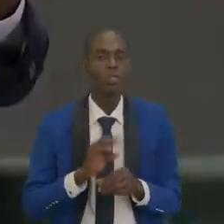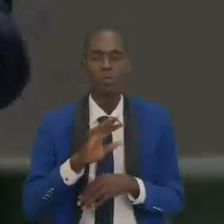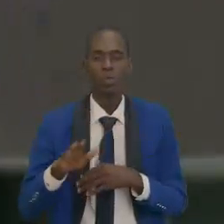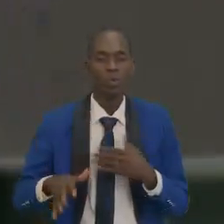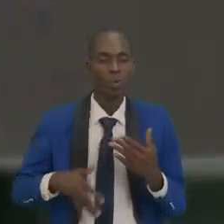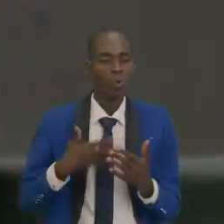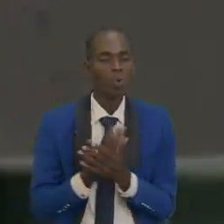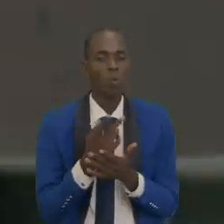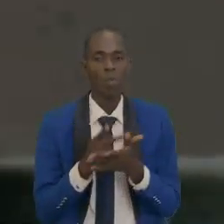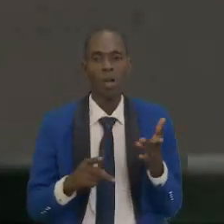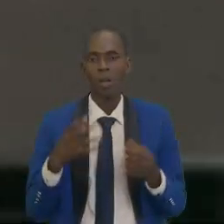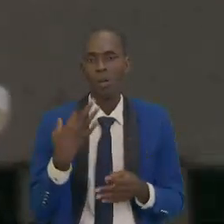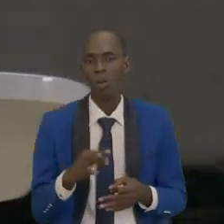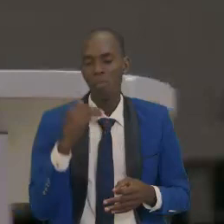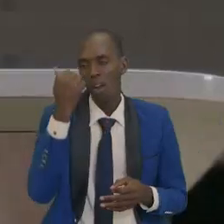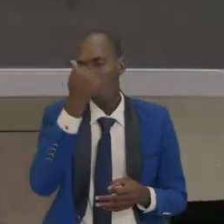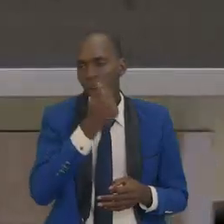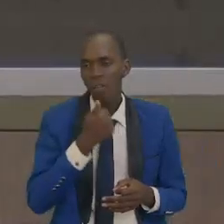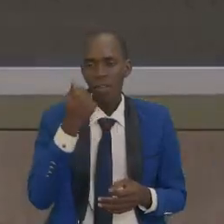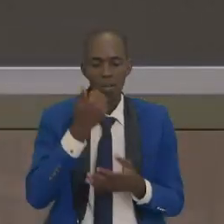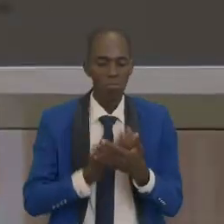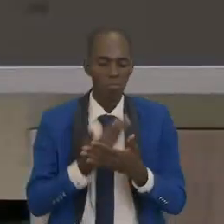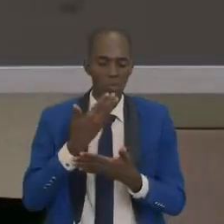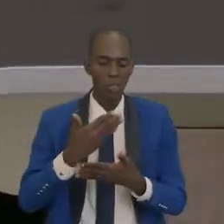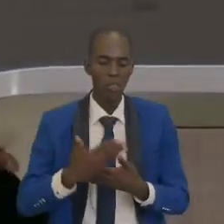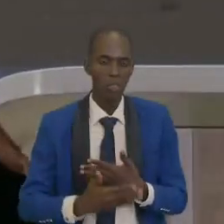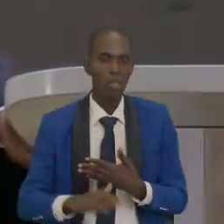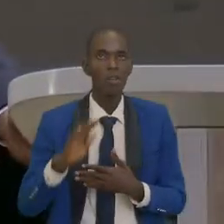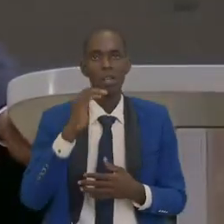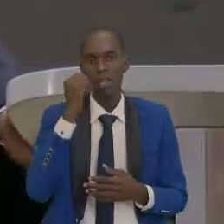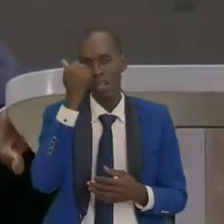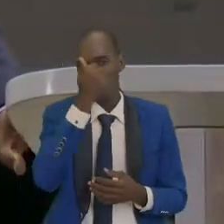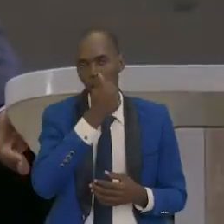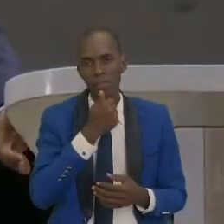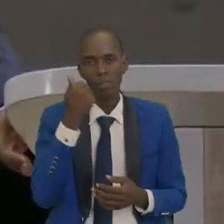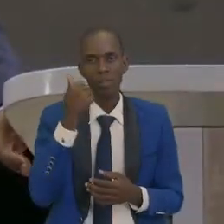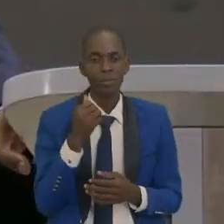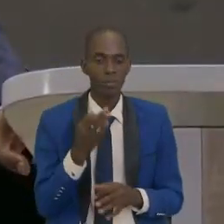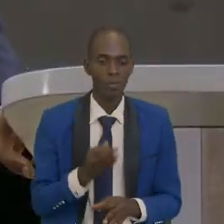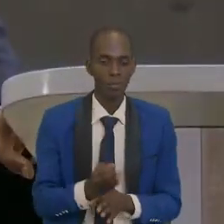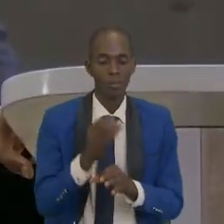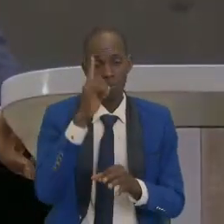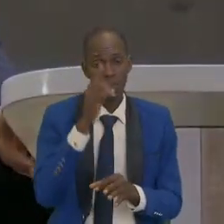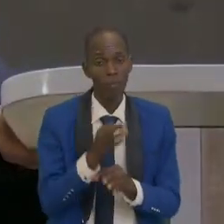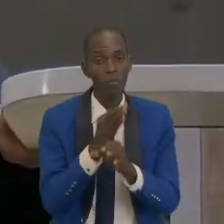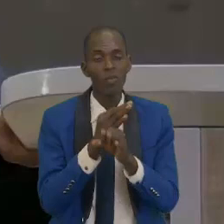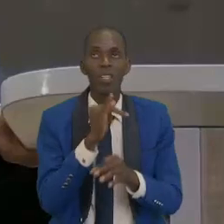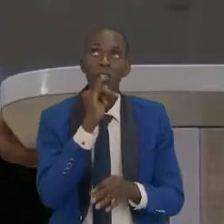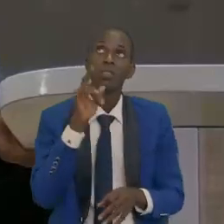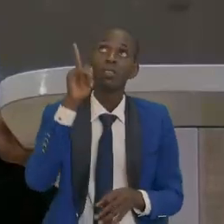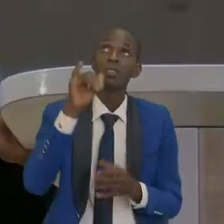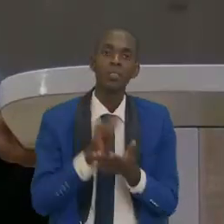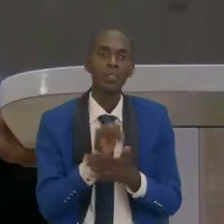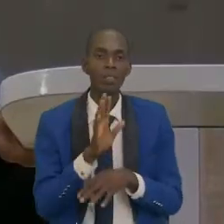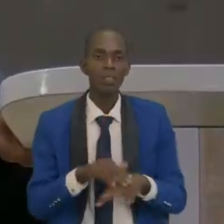of Africa Beyond Africa Faithfully see that call at you who all